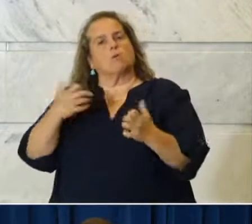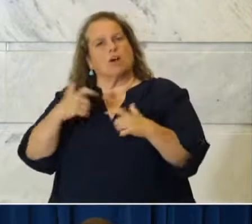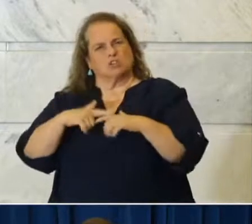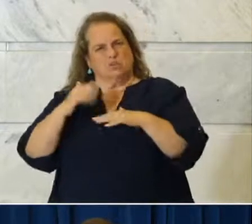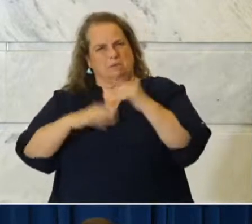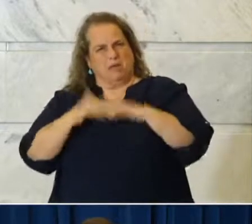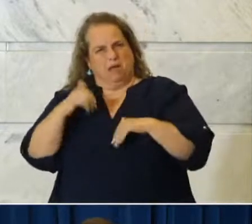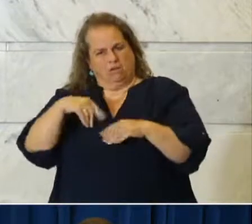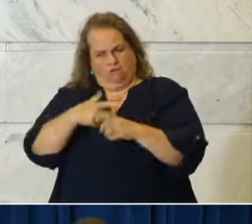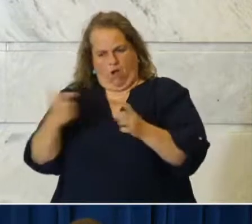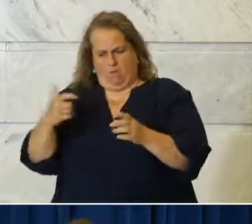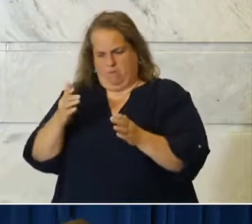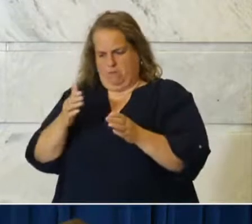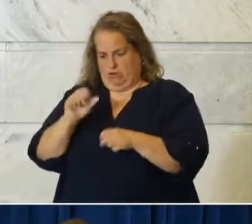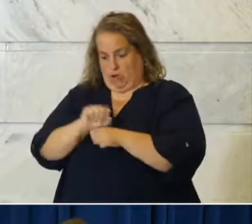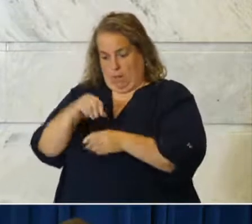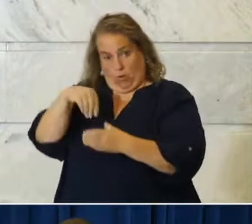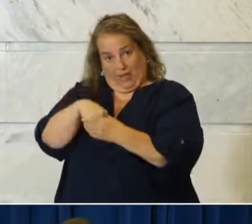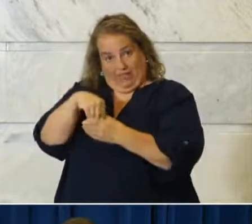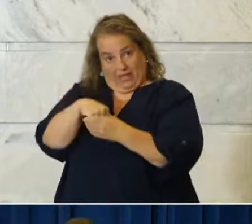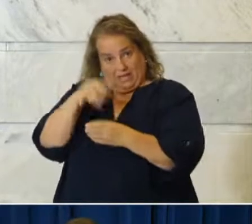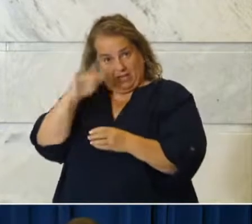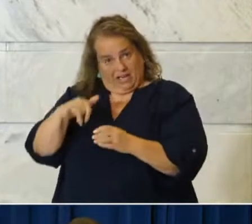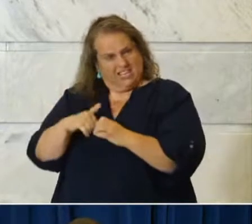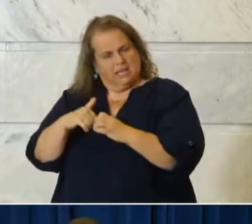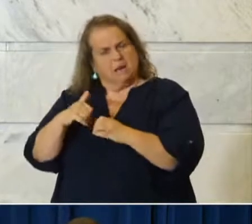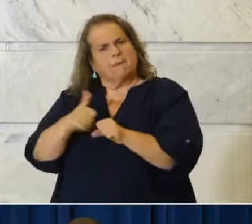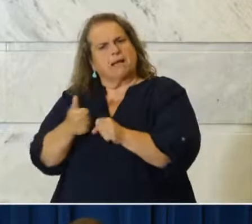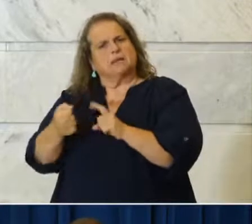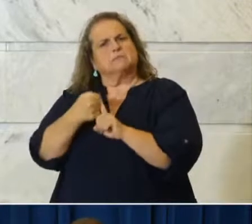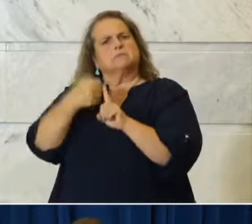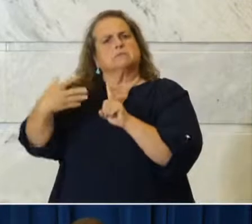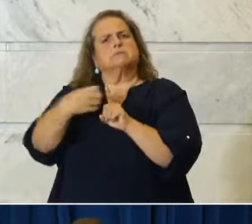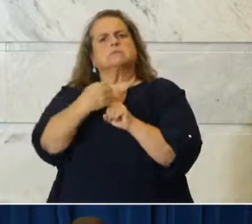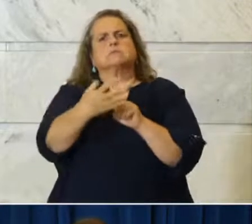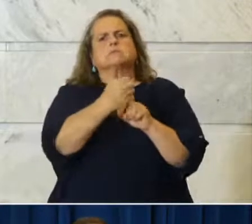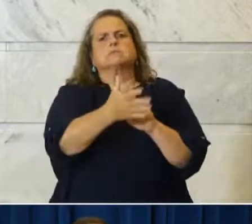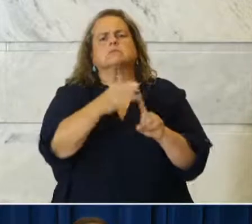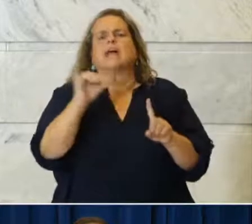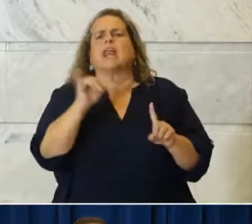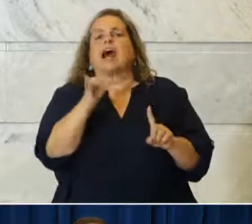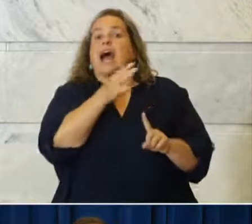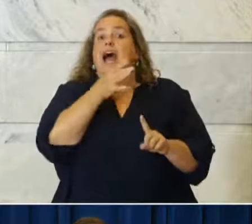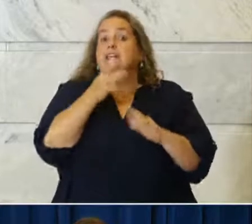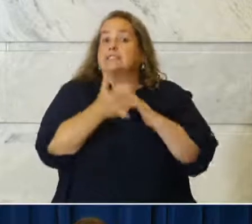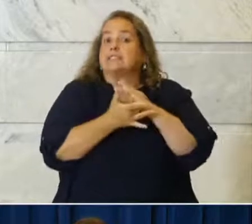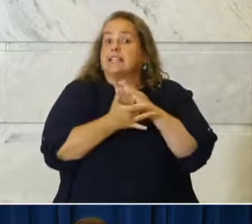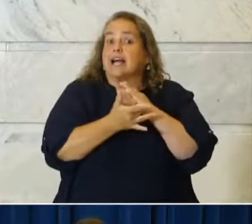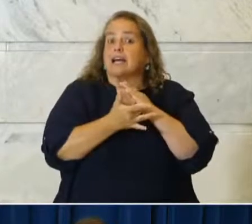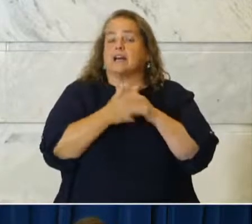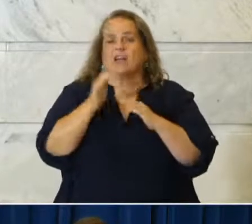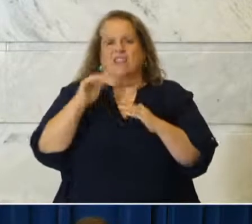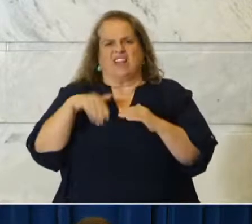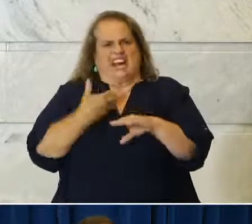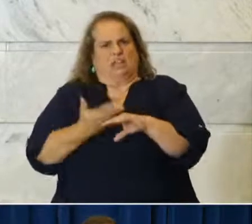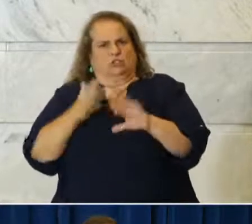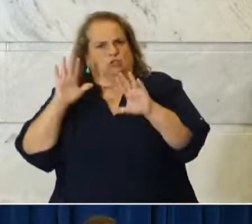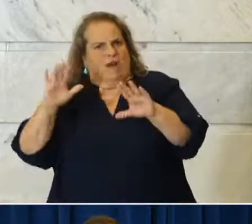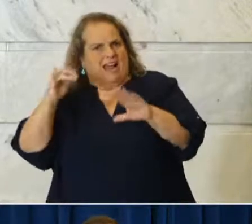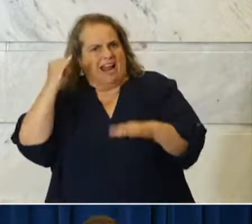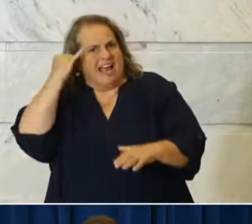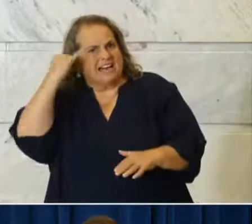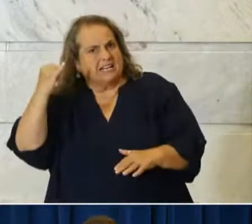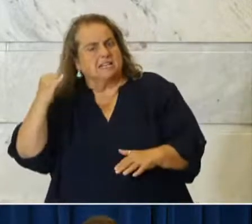help every entrepreneur out there, just like we talk about with agri-tech, to take the next great ideas, to make sure you get